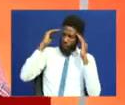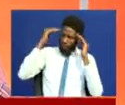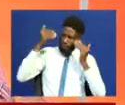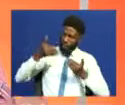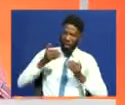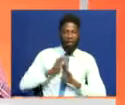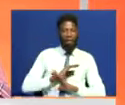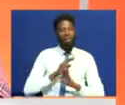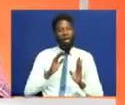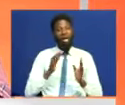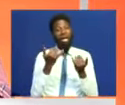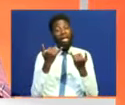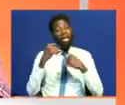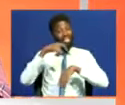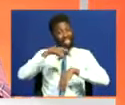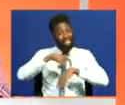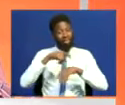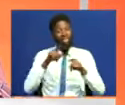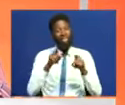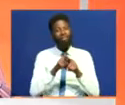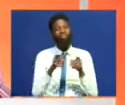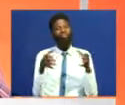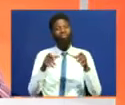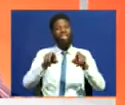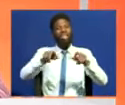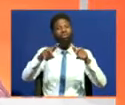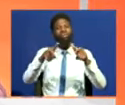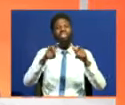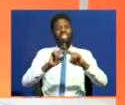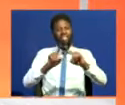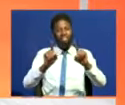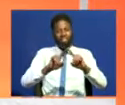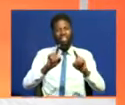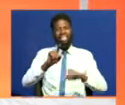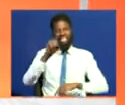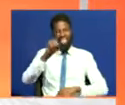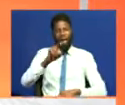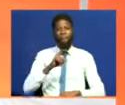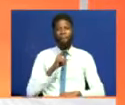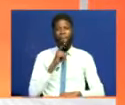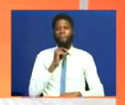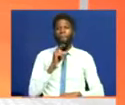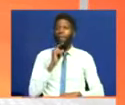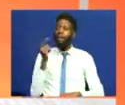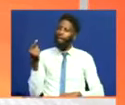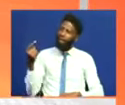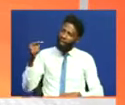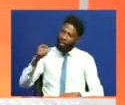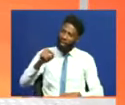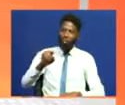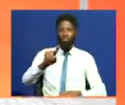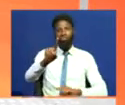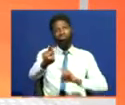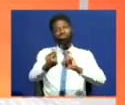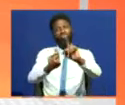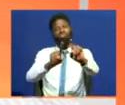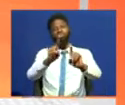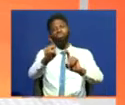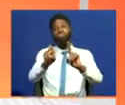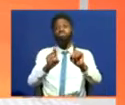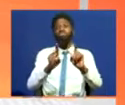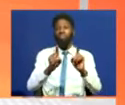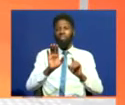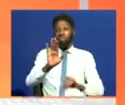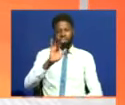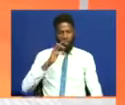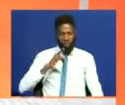Abdi, and the other media stations, mm-hmm. you bring the men on this panel, mm-hmm. ask them, what is their